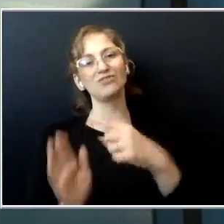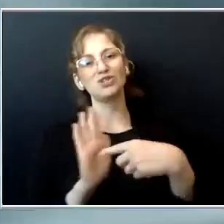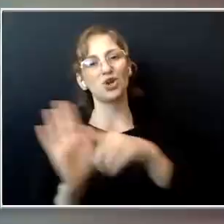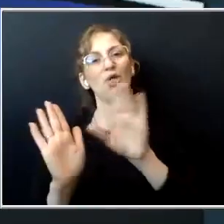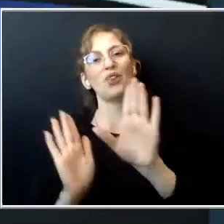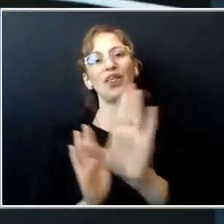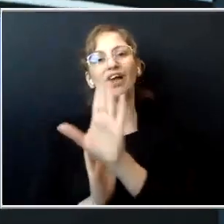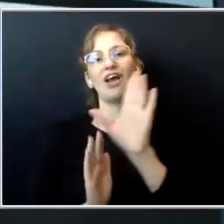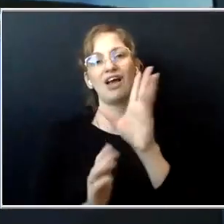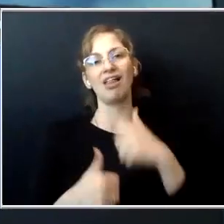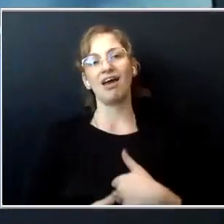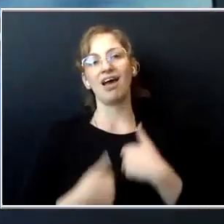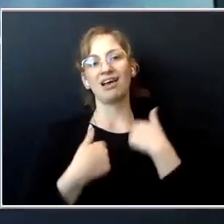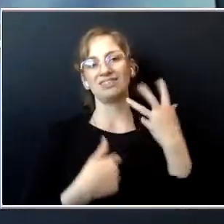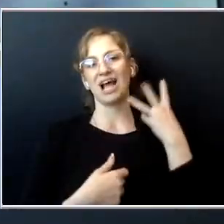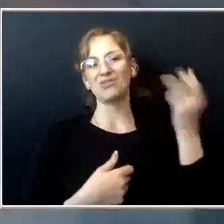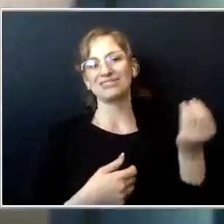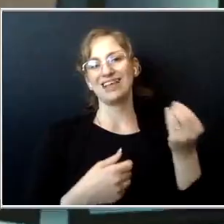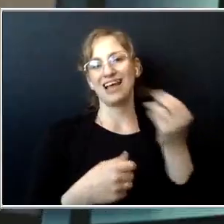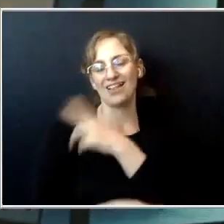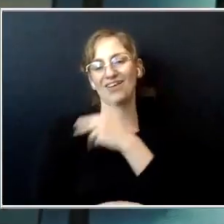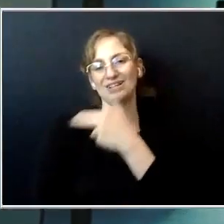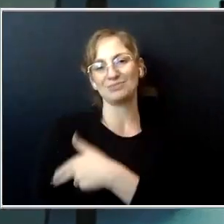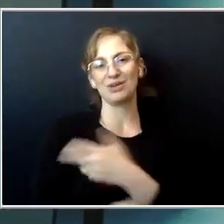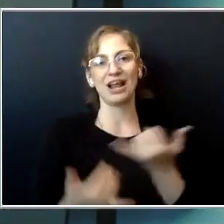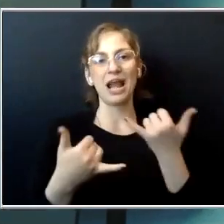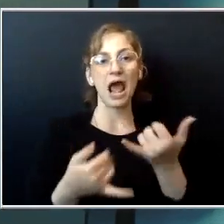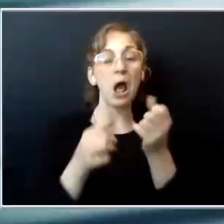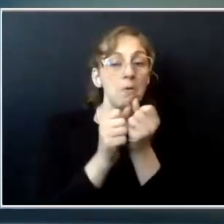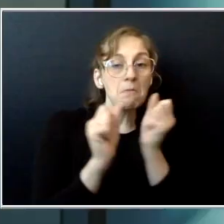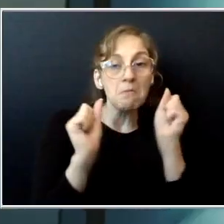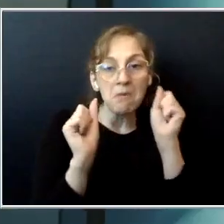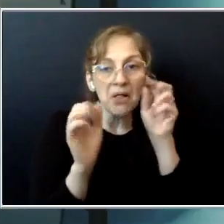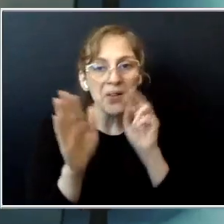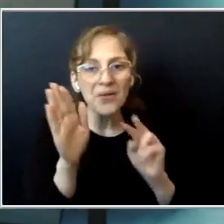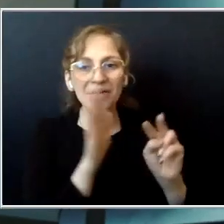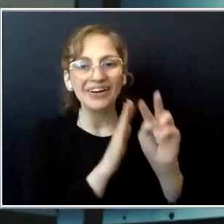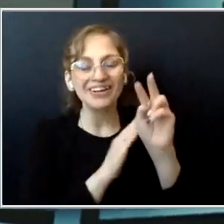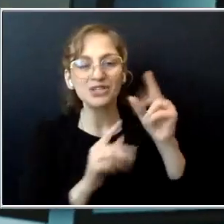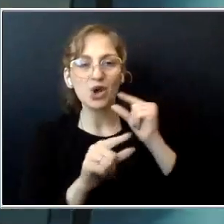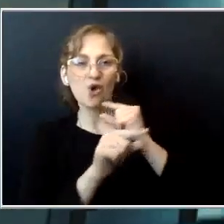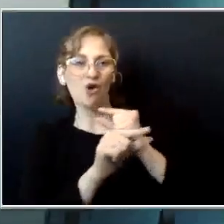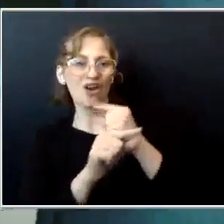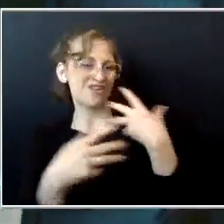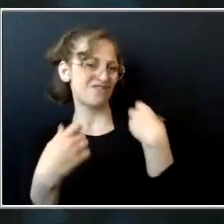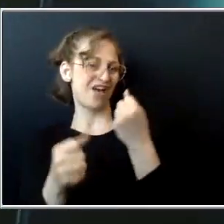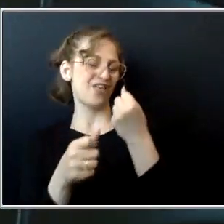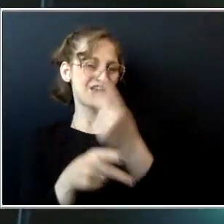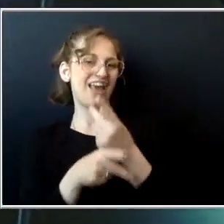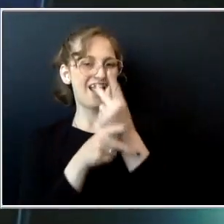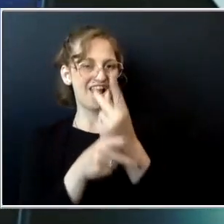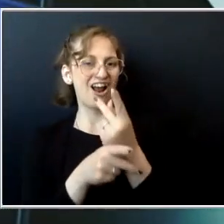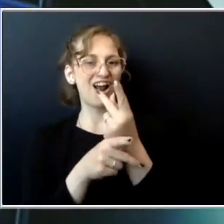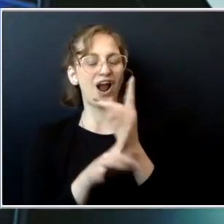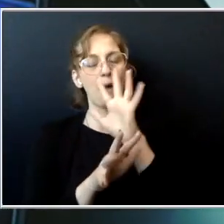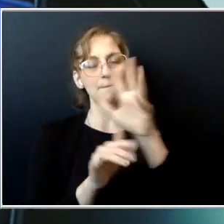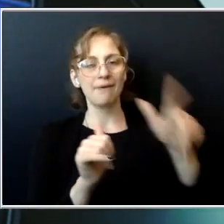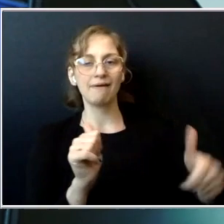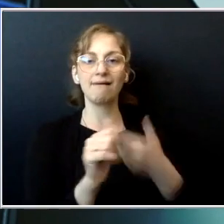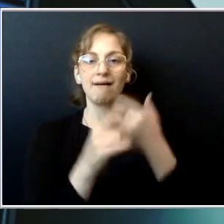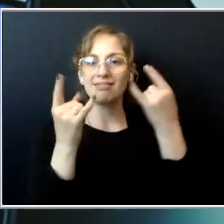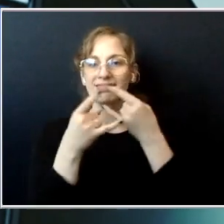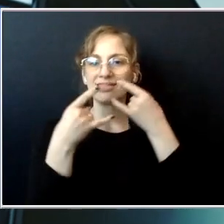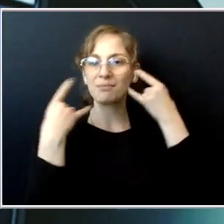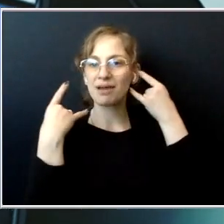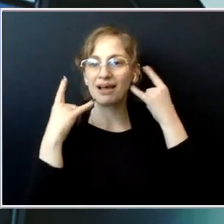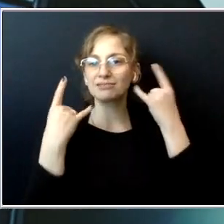for a secret look into the guardians of healthcare at the University of Kansas Health System, let's go behind the